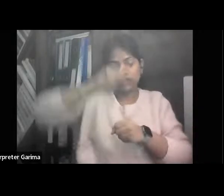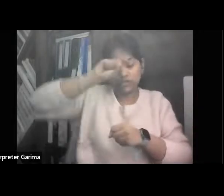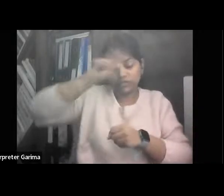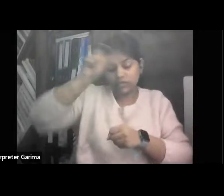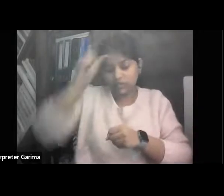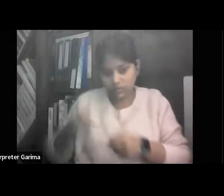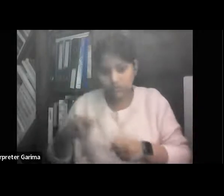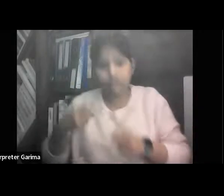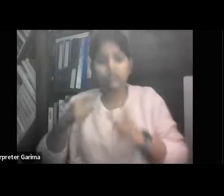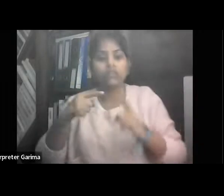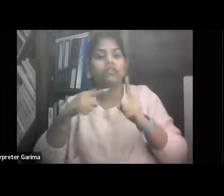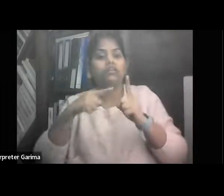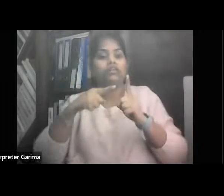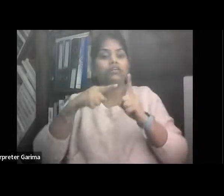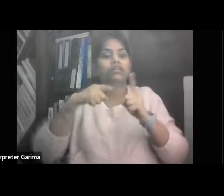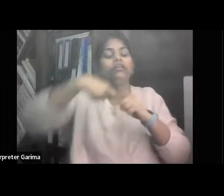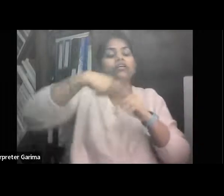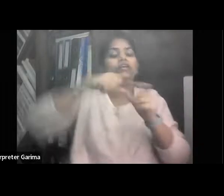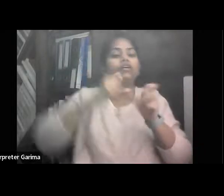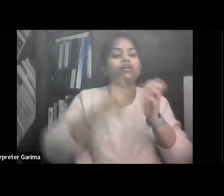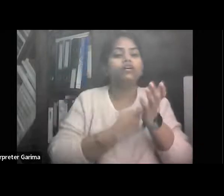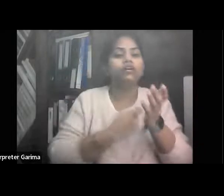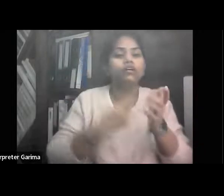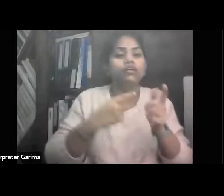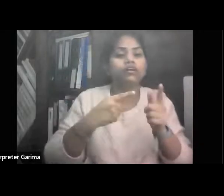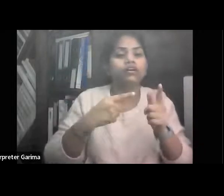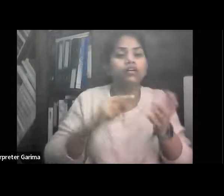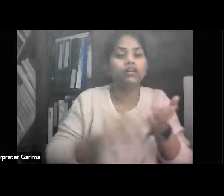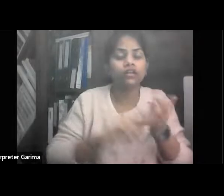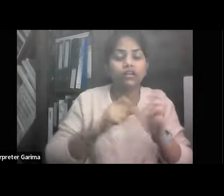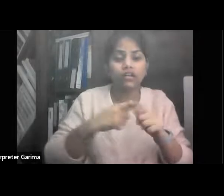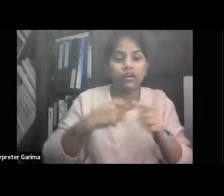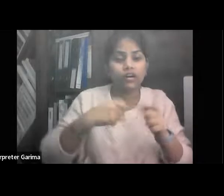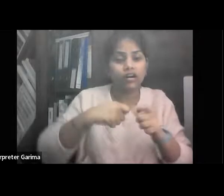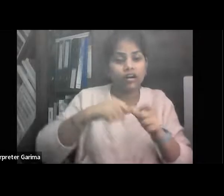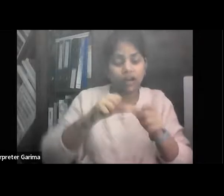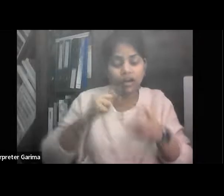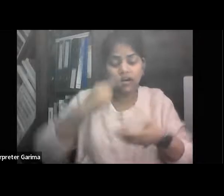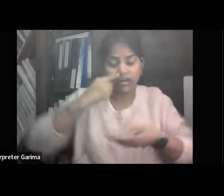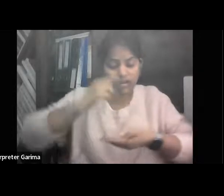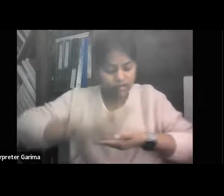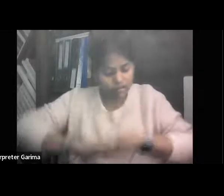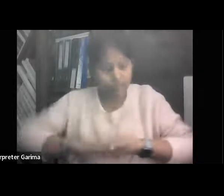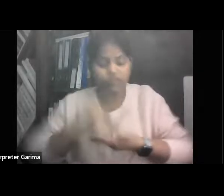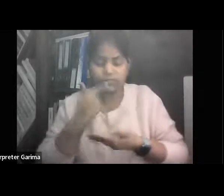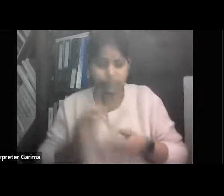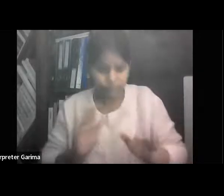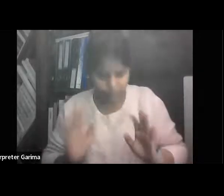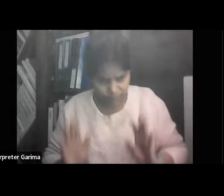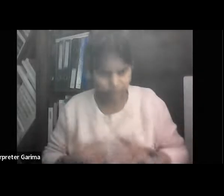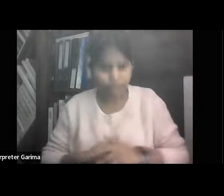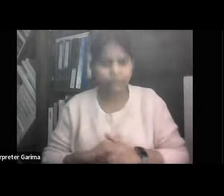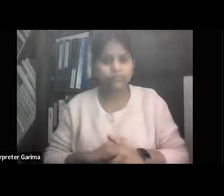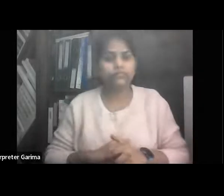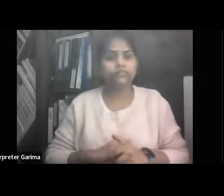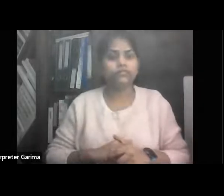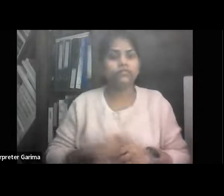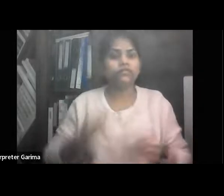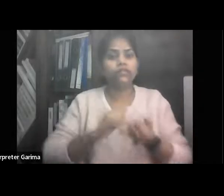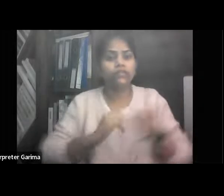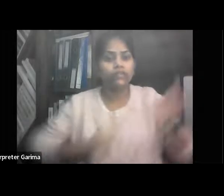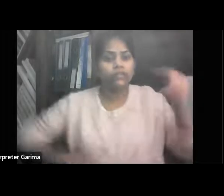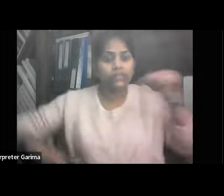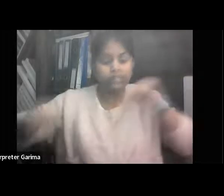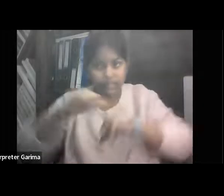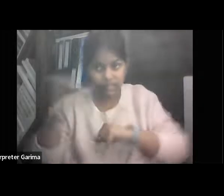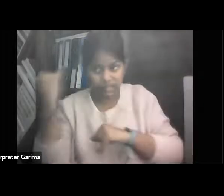was the reason behind his family disowning him. The extreme rationalism of science and the ideology